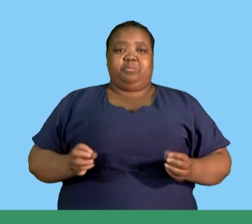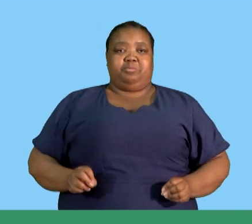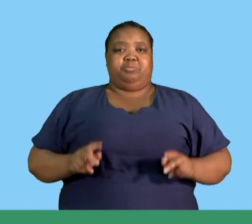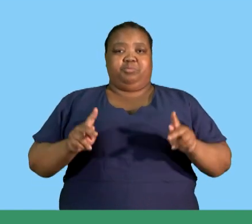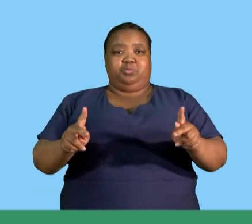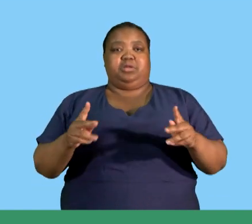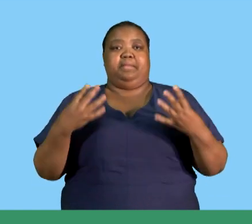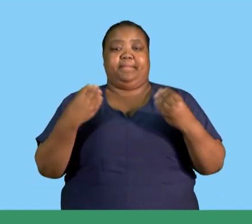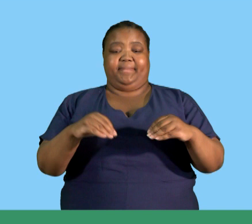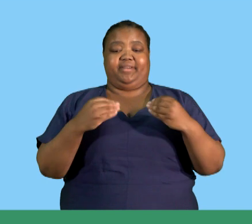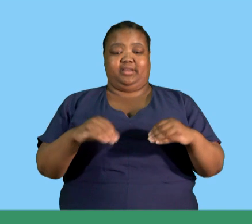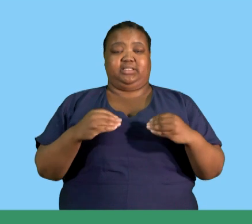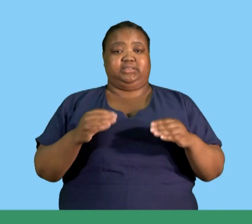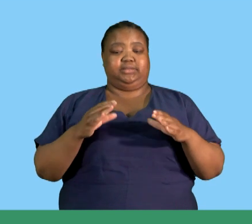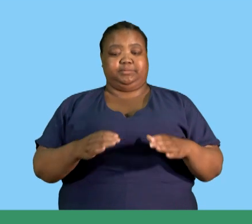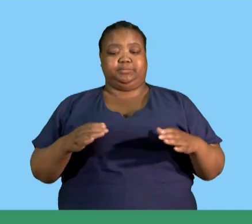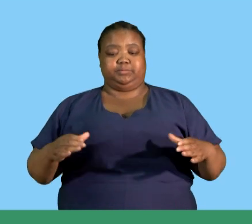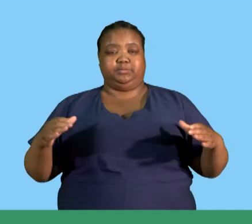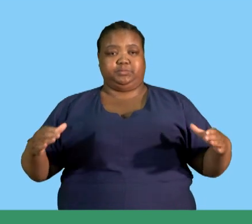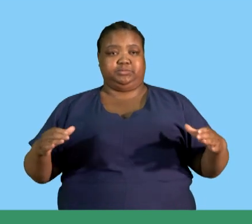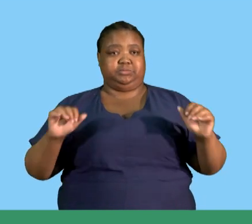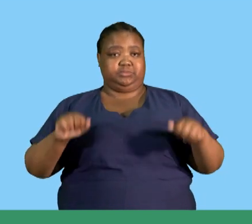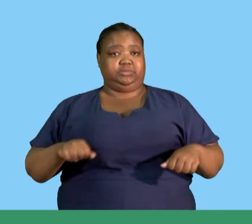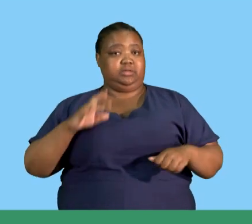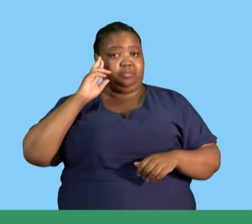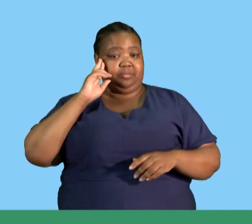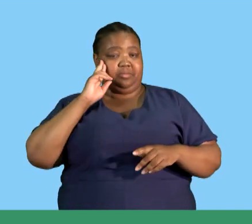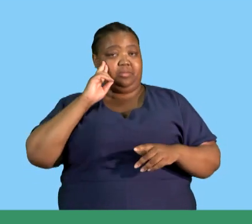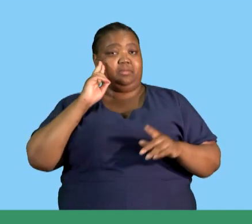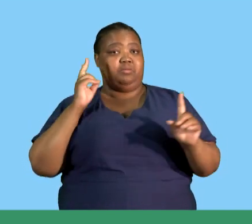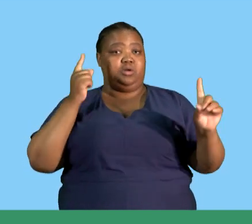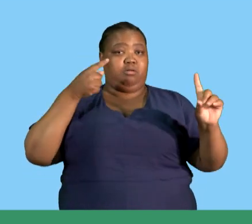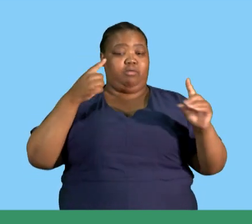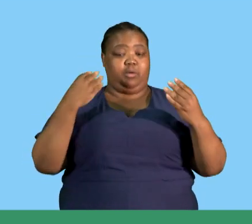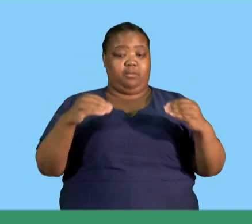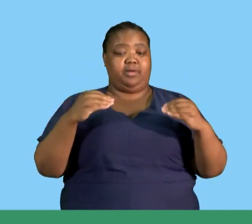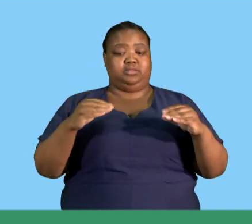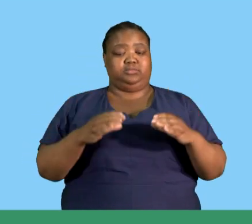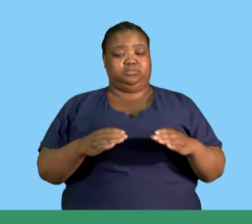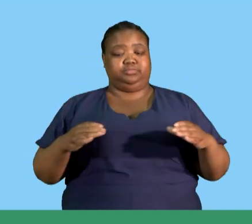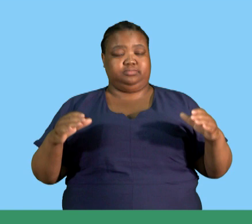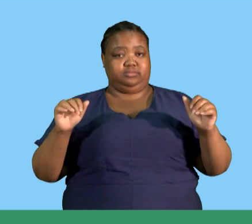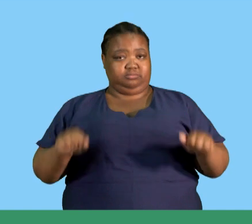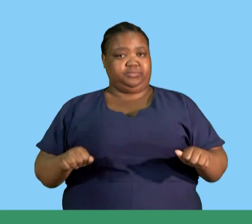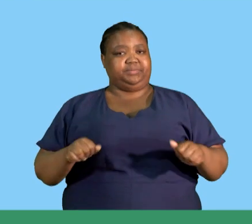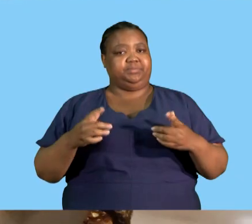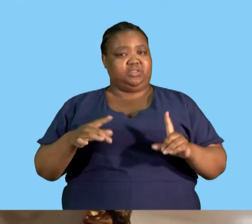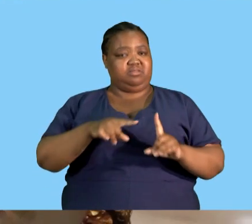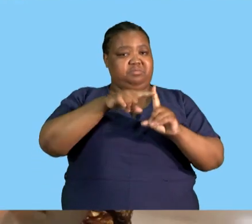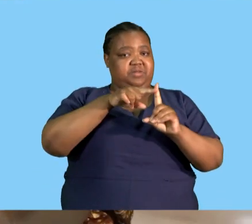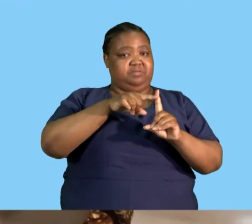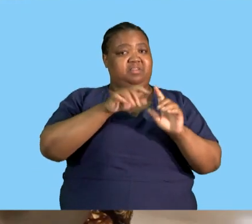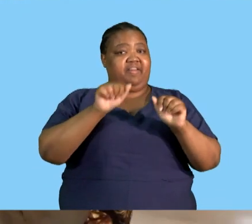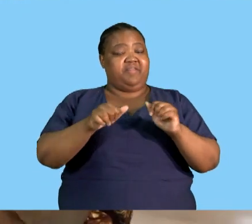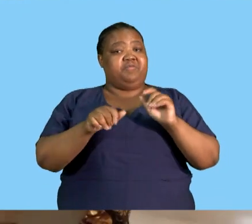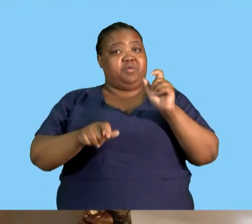by opportunities? It's a market growth for the business product. Remember, we want to grow as a business. We are good at this and that. We've got